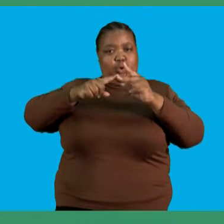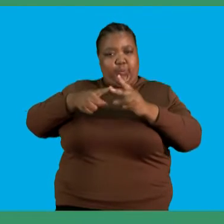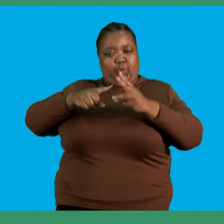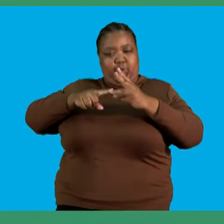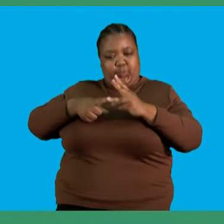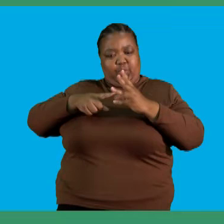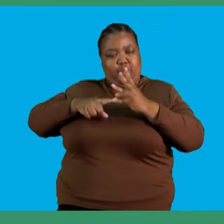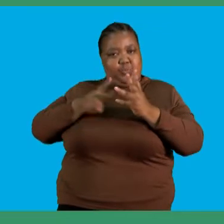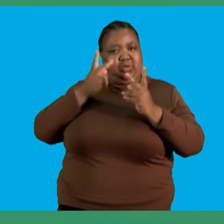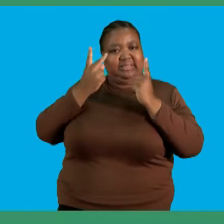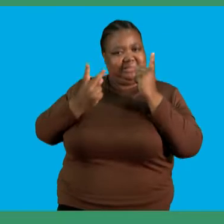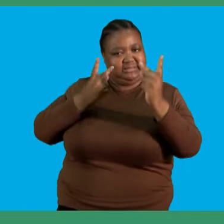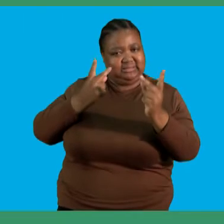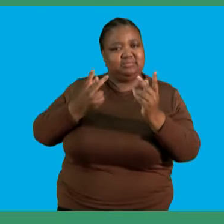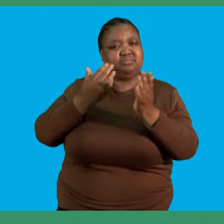point